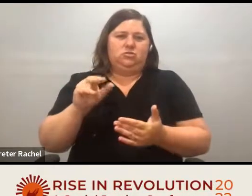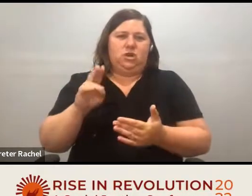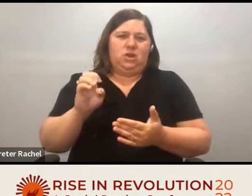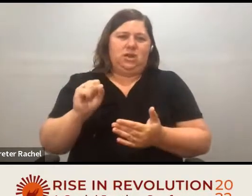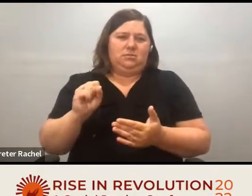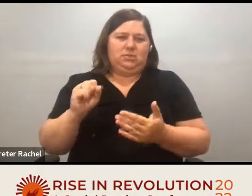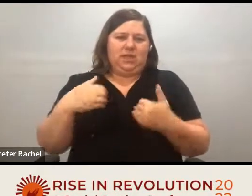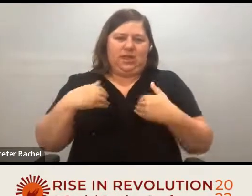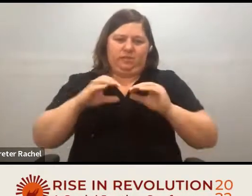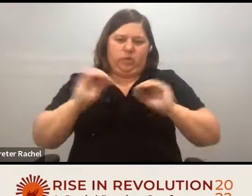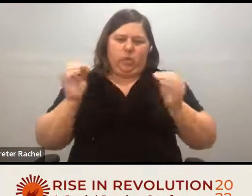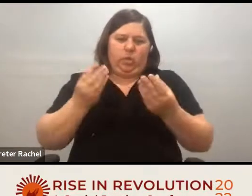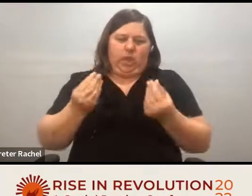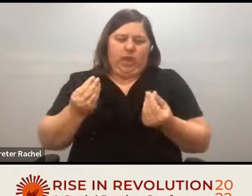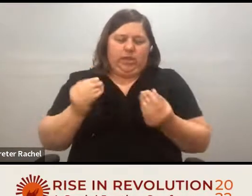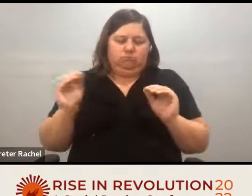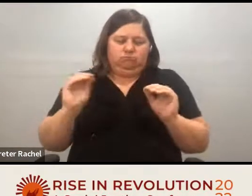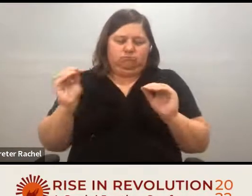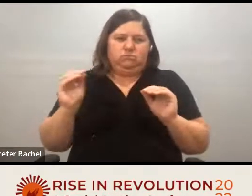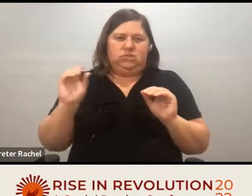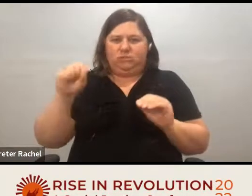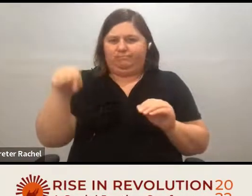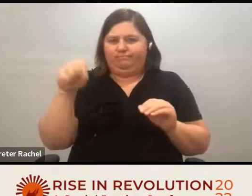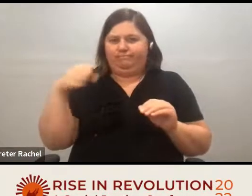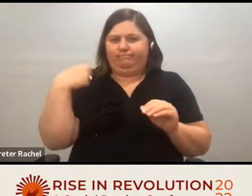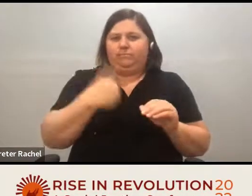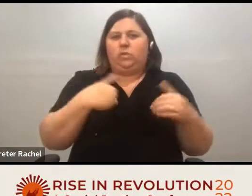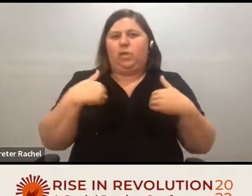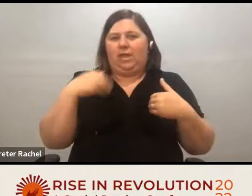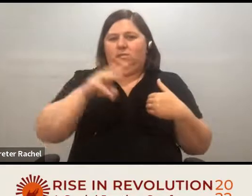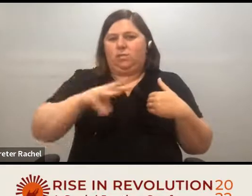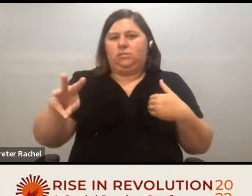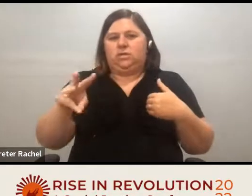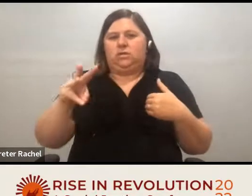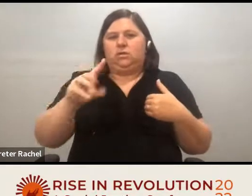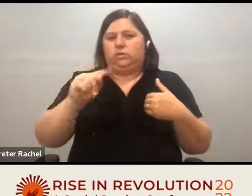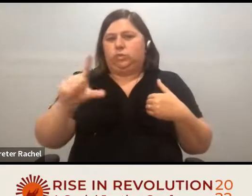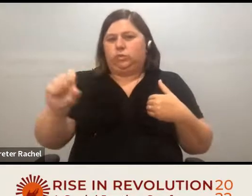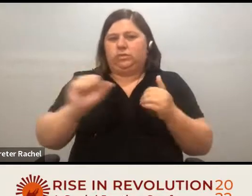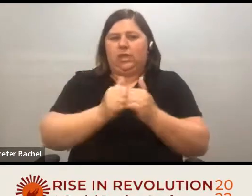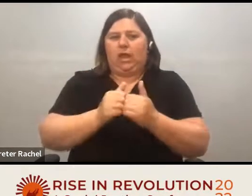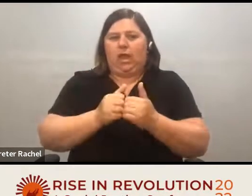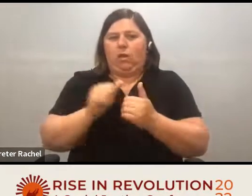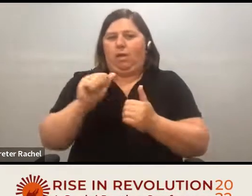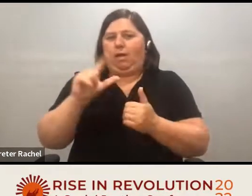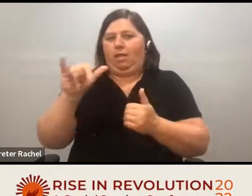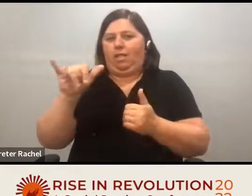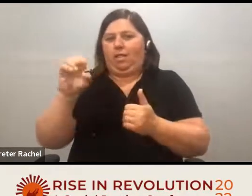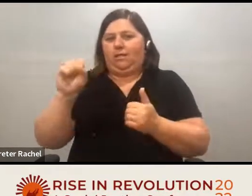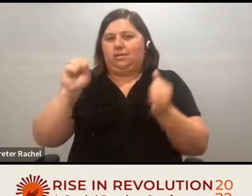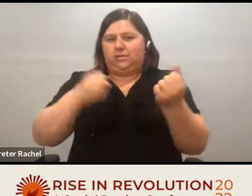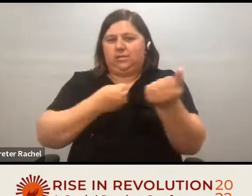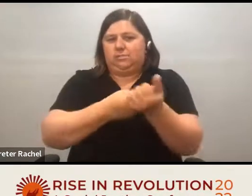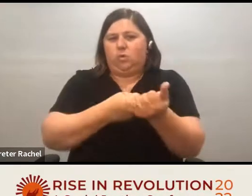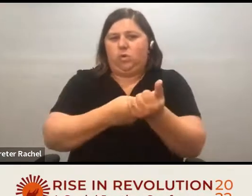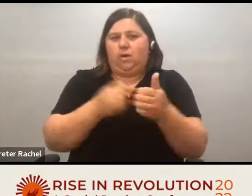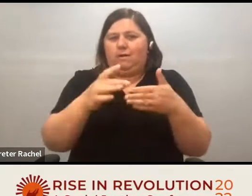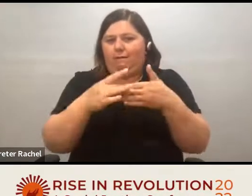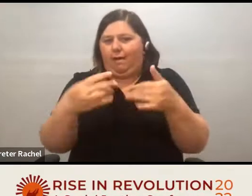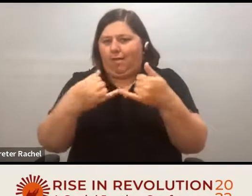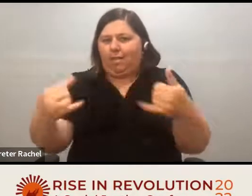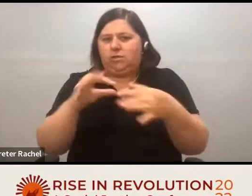have no land bases. And so, yes, we have on our website tools for how allies can help support these. We have guidelines around